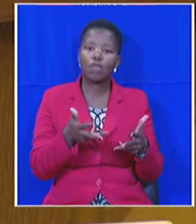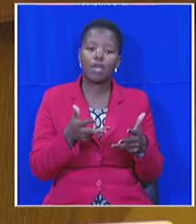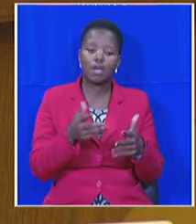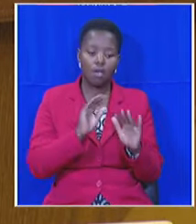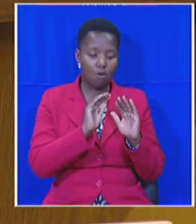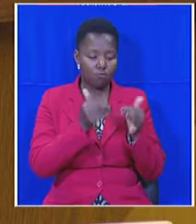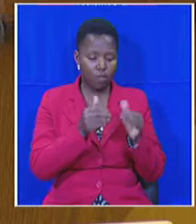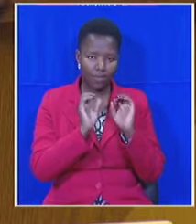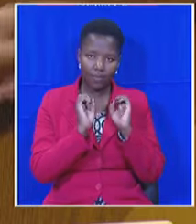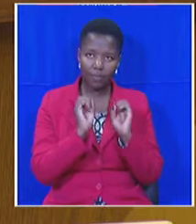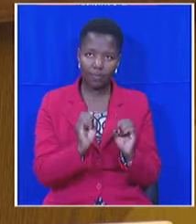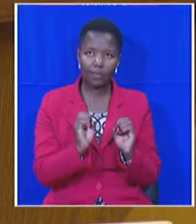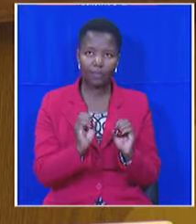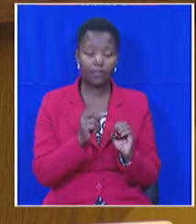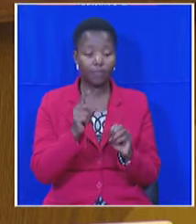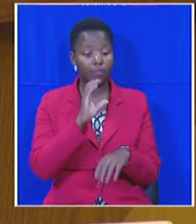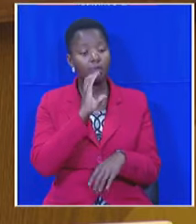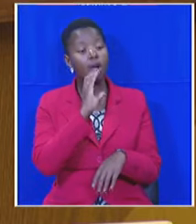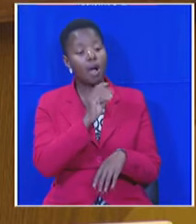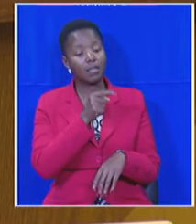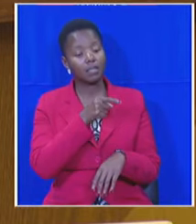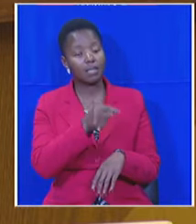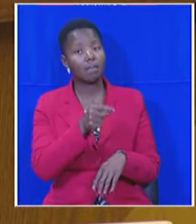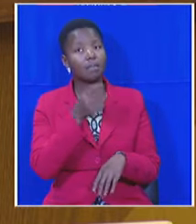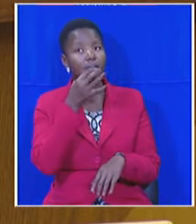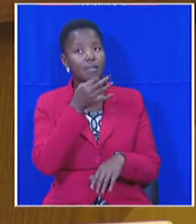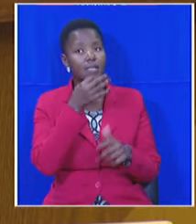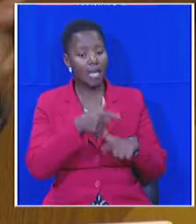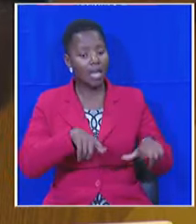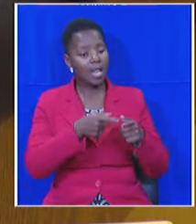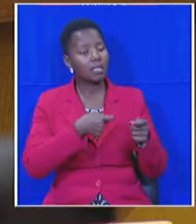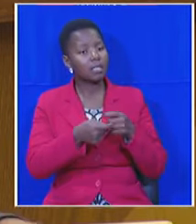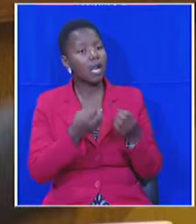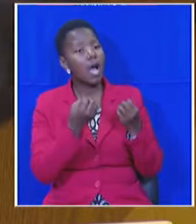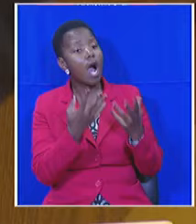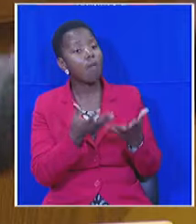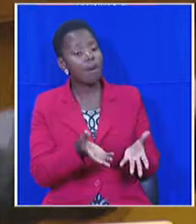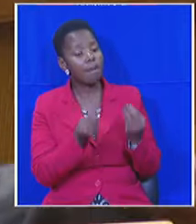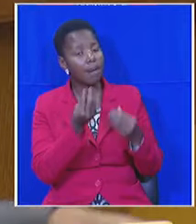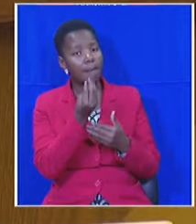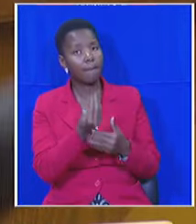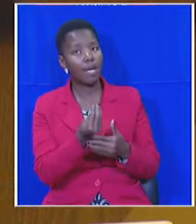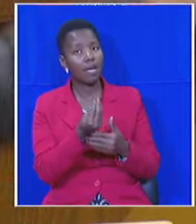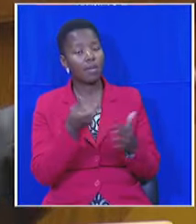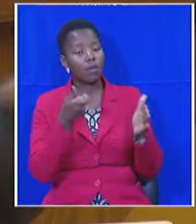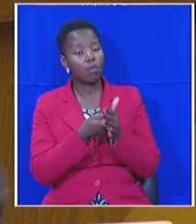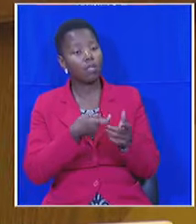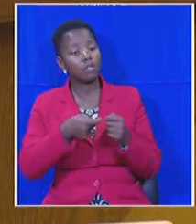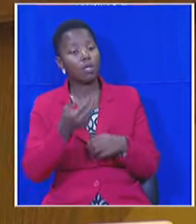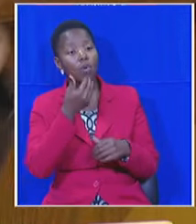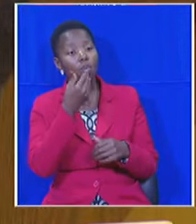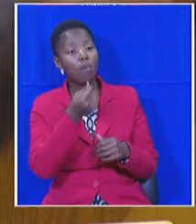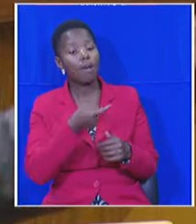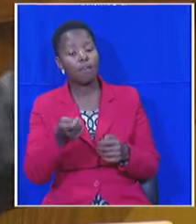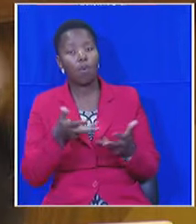protect. Ask them to tell us the land that they sold, how much of money they got, who they sold it to, and what did they do with the